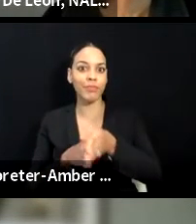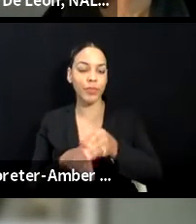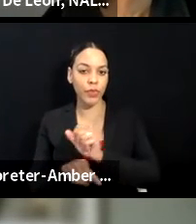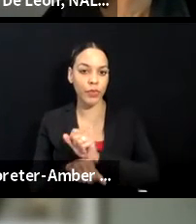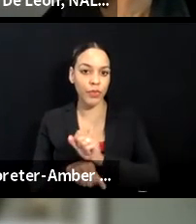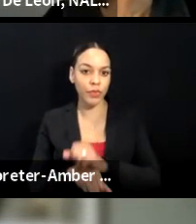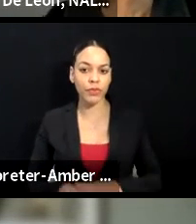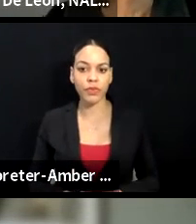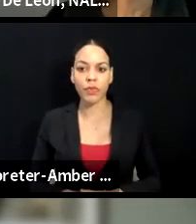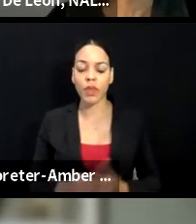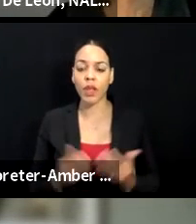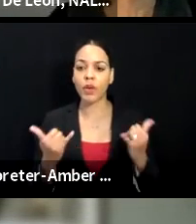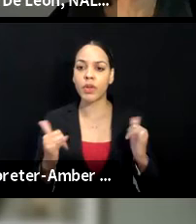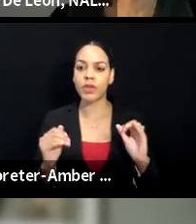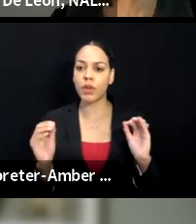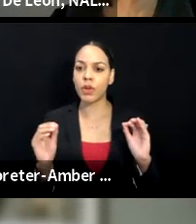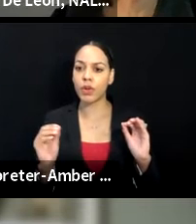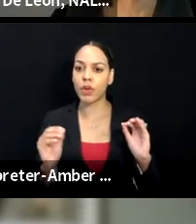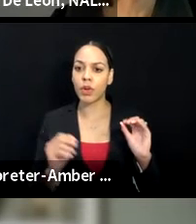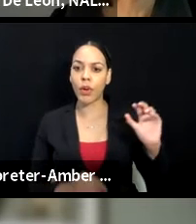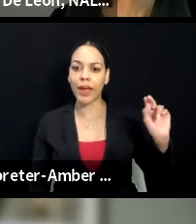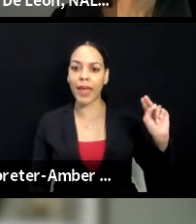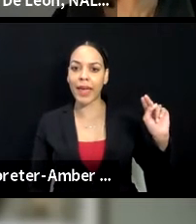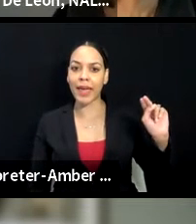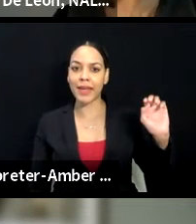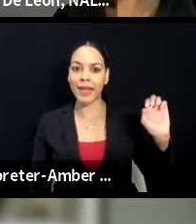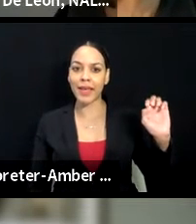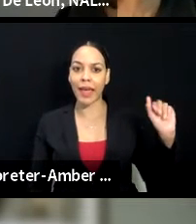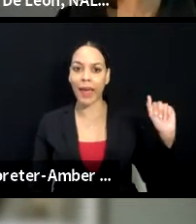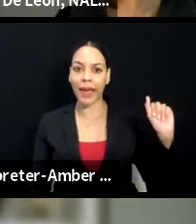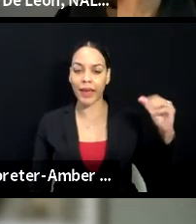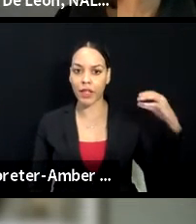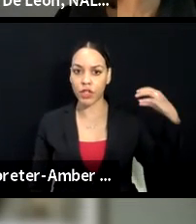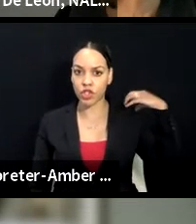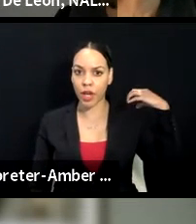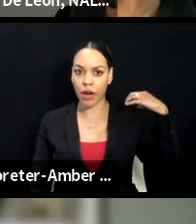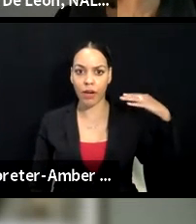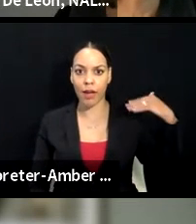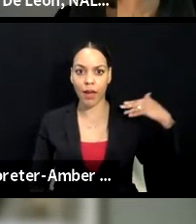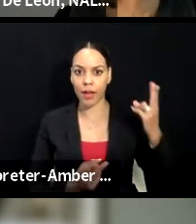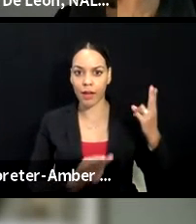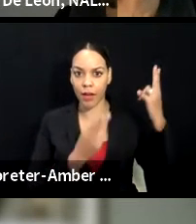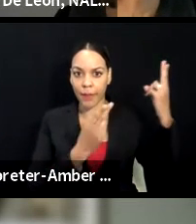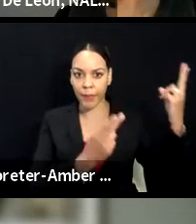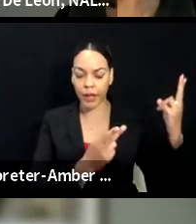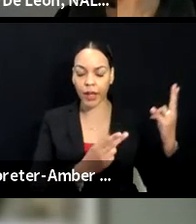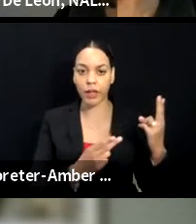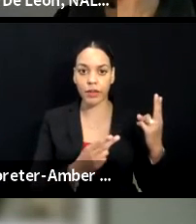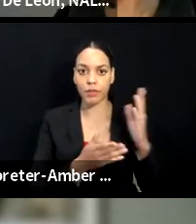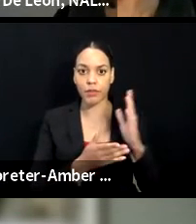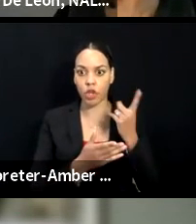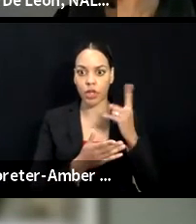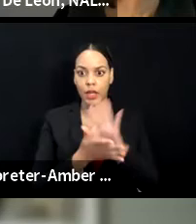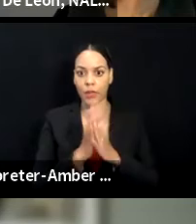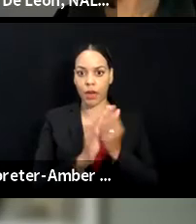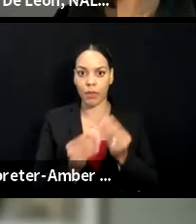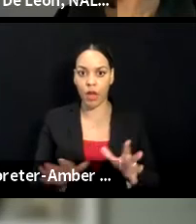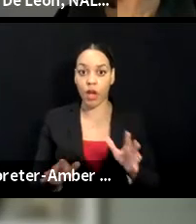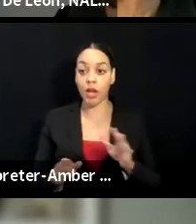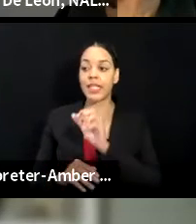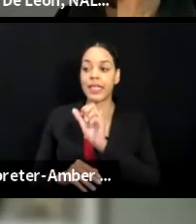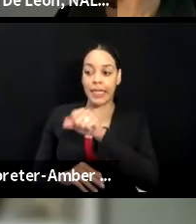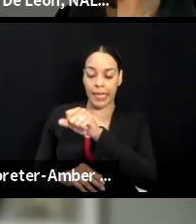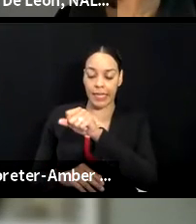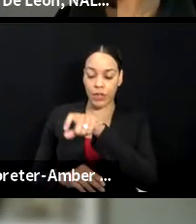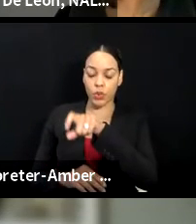We still don't have a new NEA chair nominated yet, and that has been lost in the, yes. Yes,